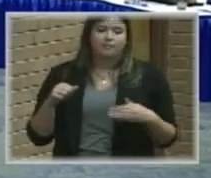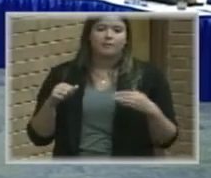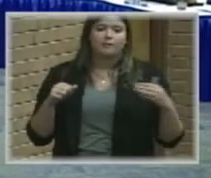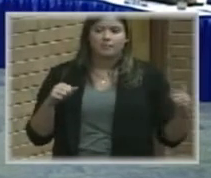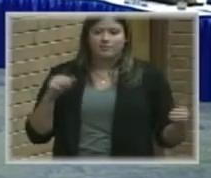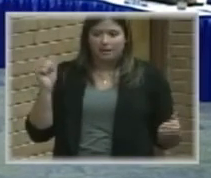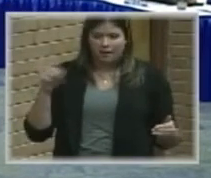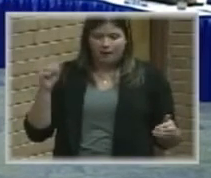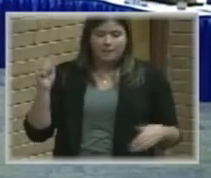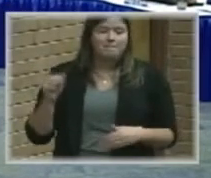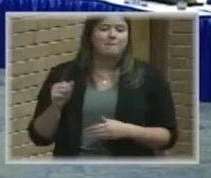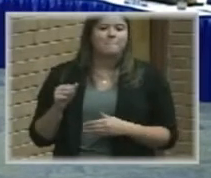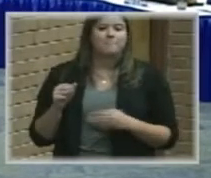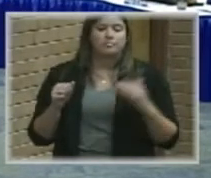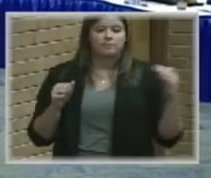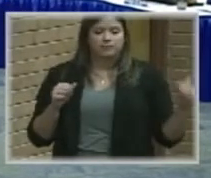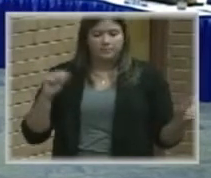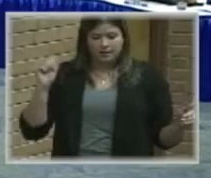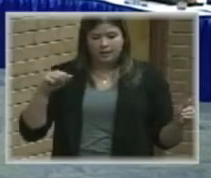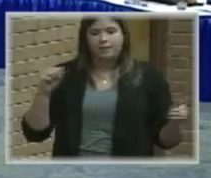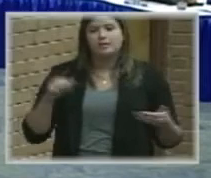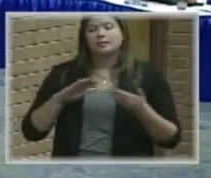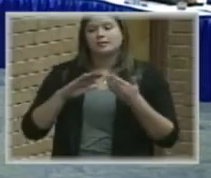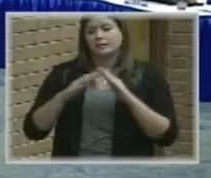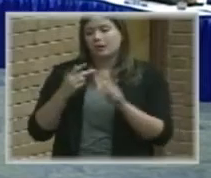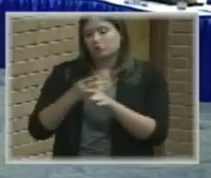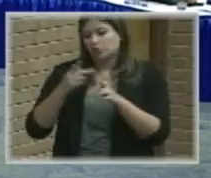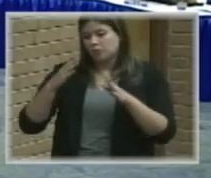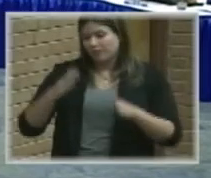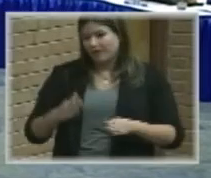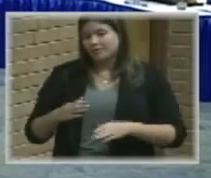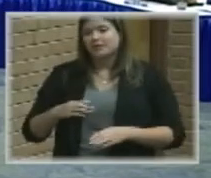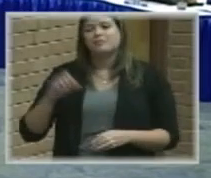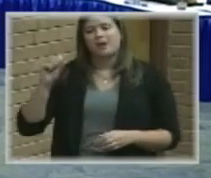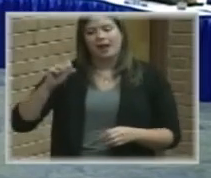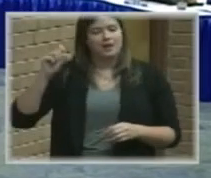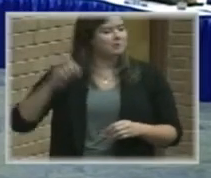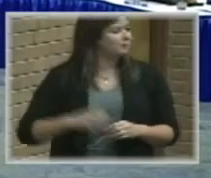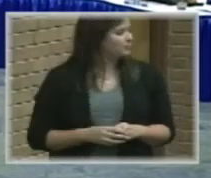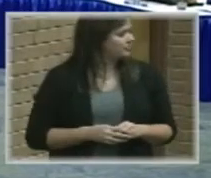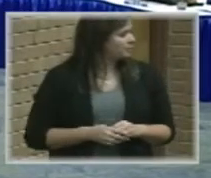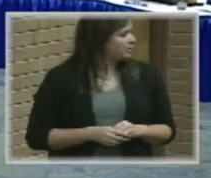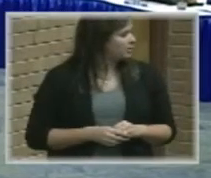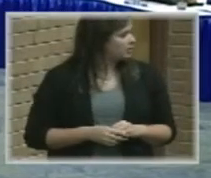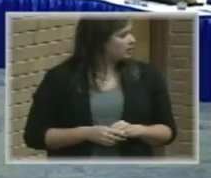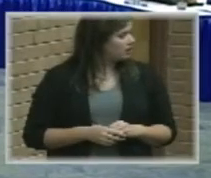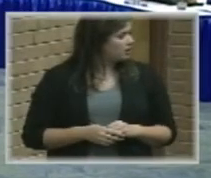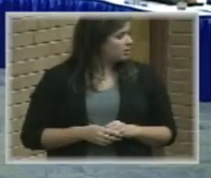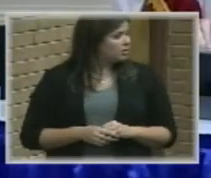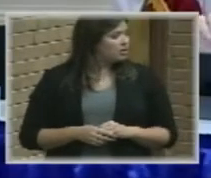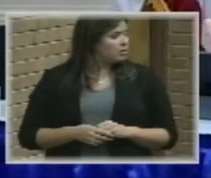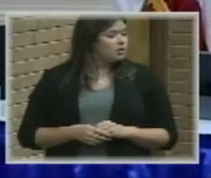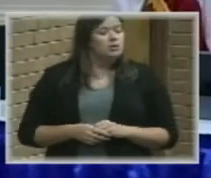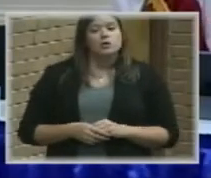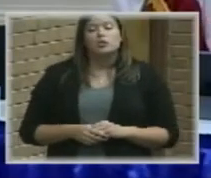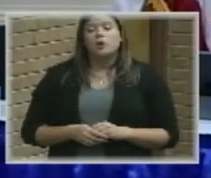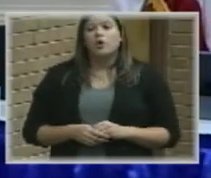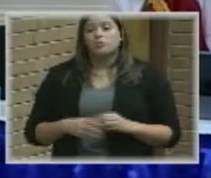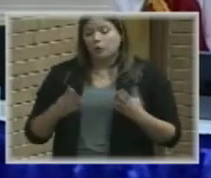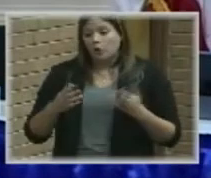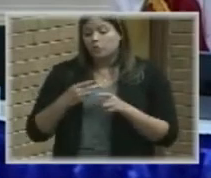Councilmember Wilt? Aye. Councilmember Corrado? Aye. Supervisor Manley? Aye. Matters of the supervisor.